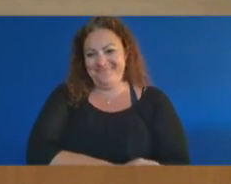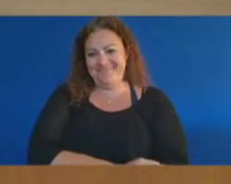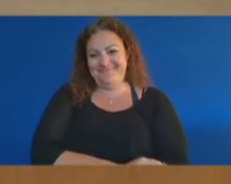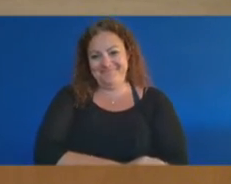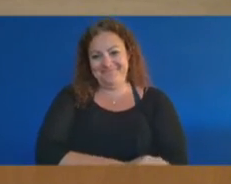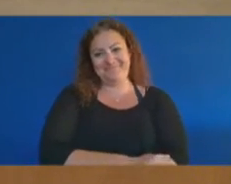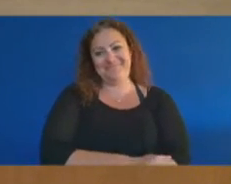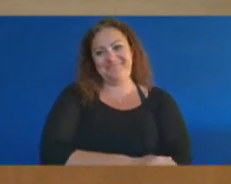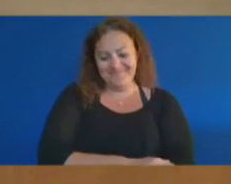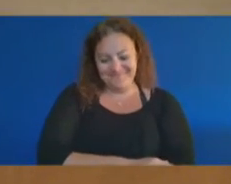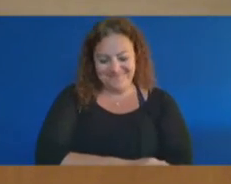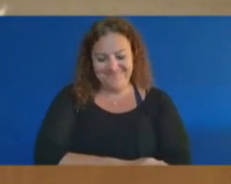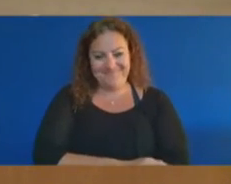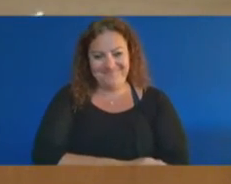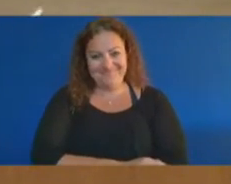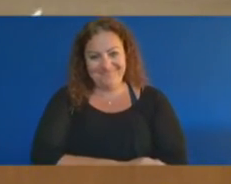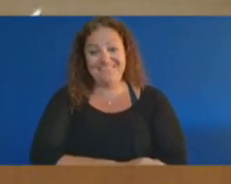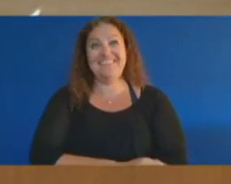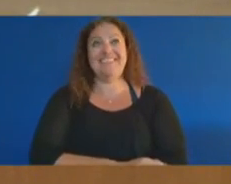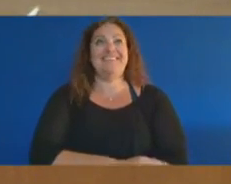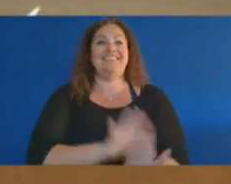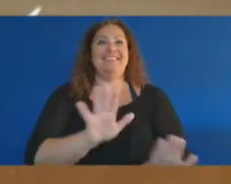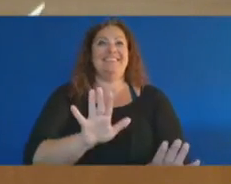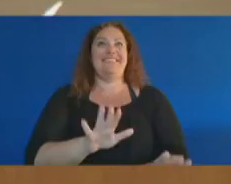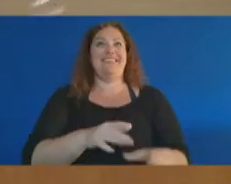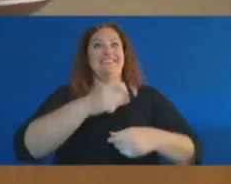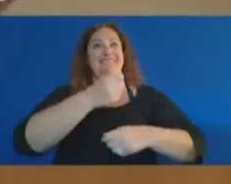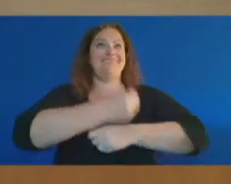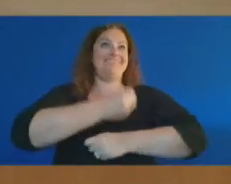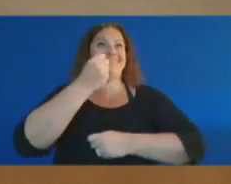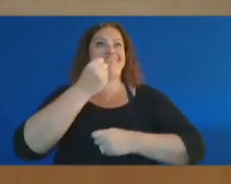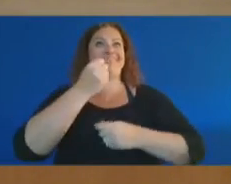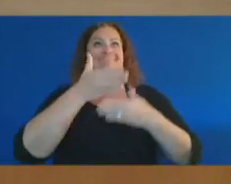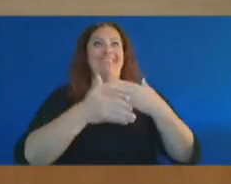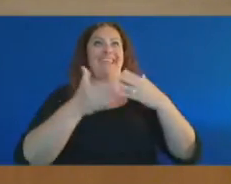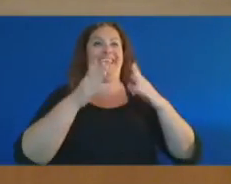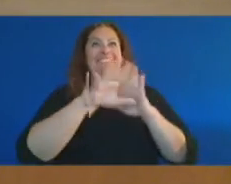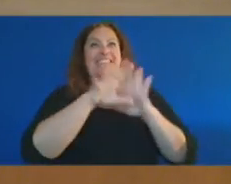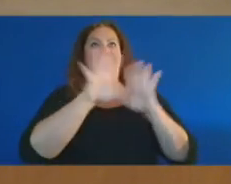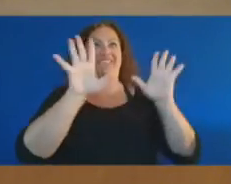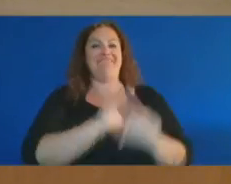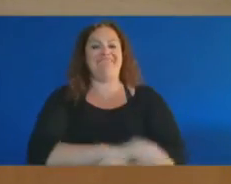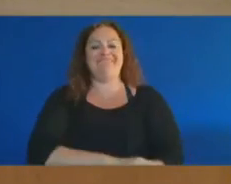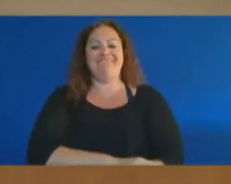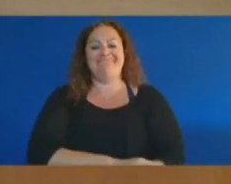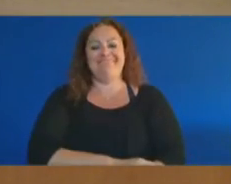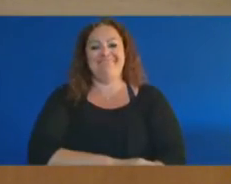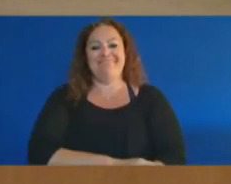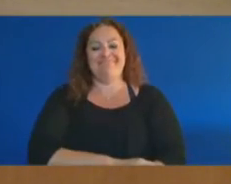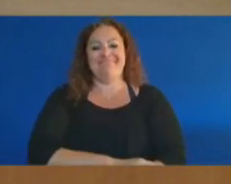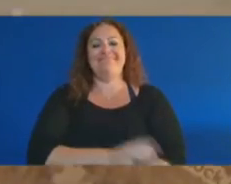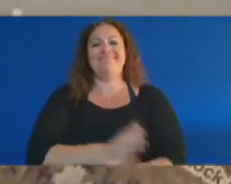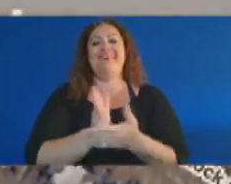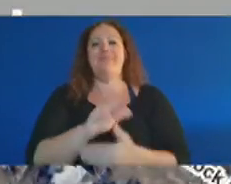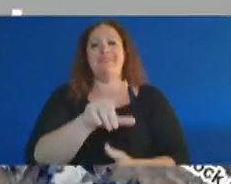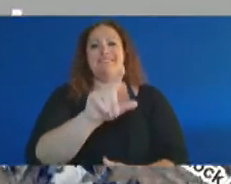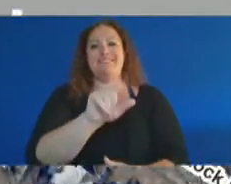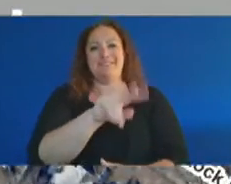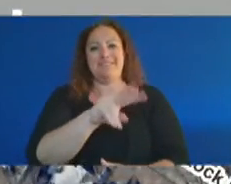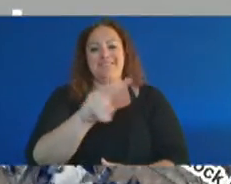now and see okay Brun you got that all right 2022